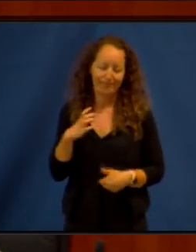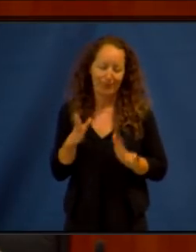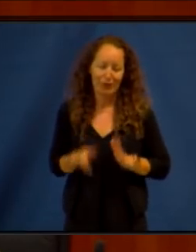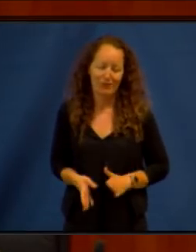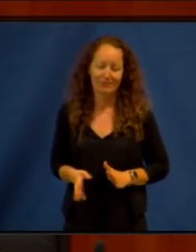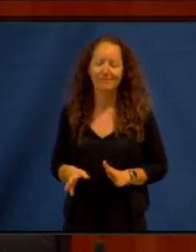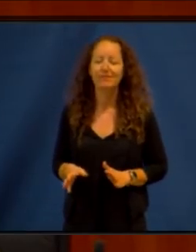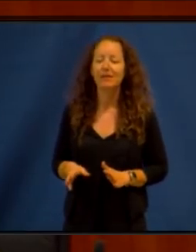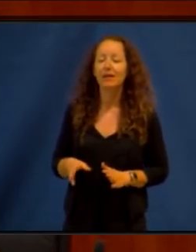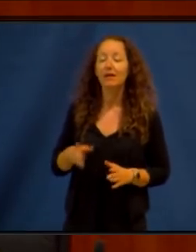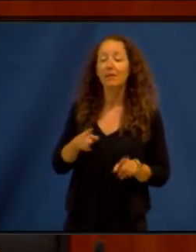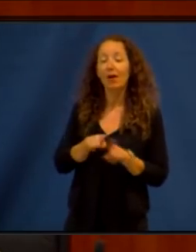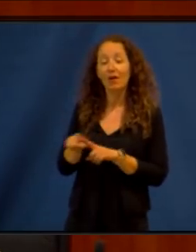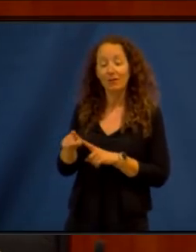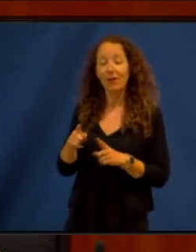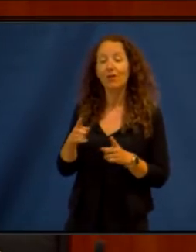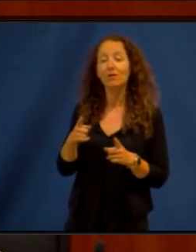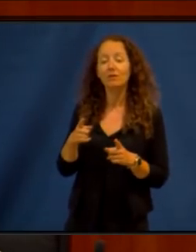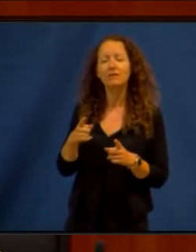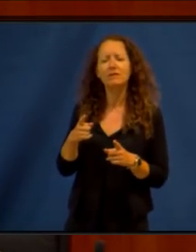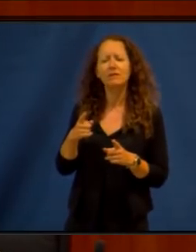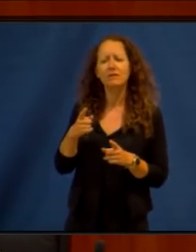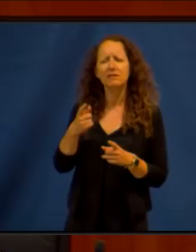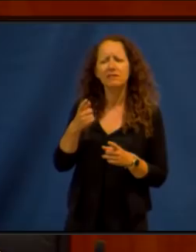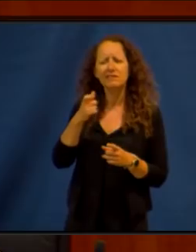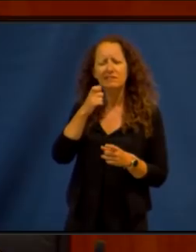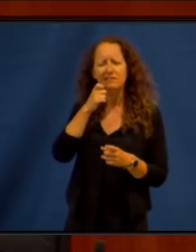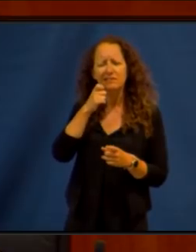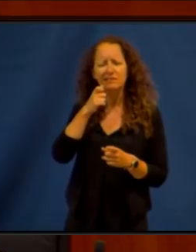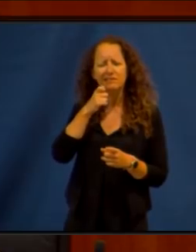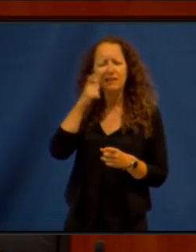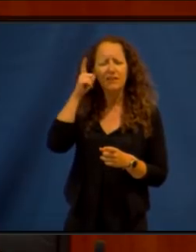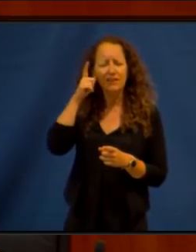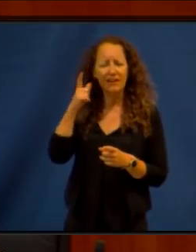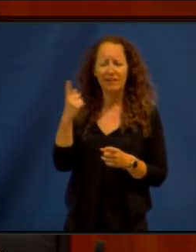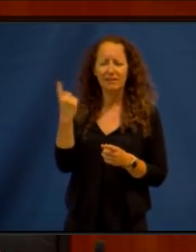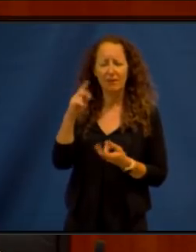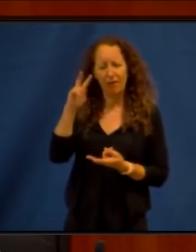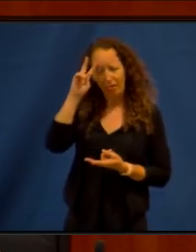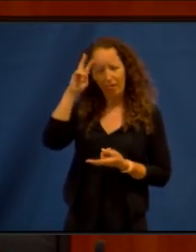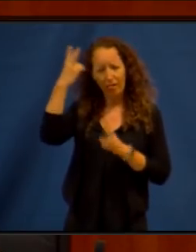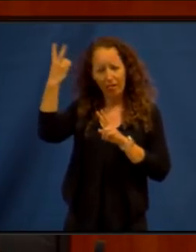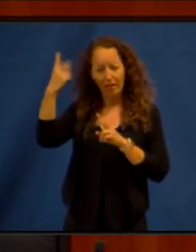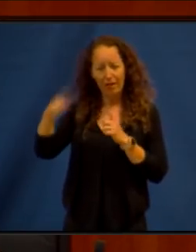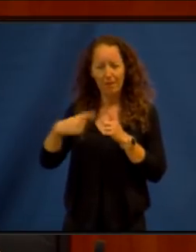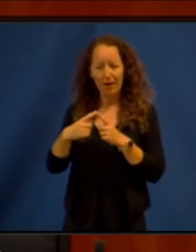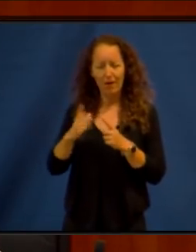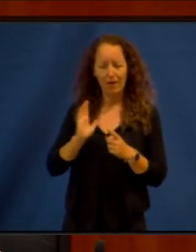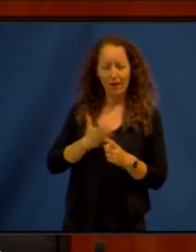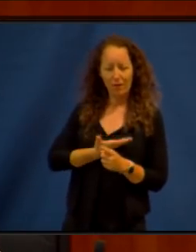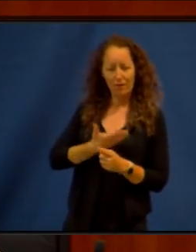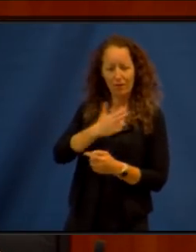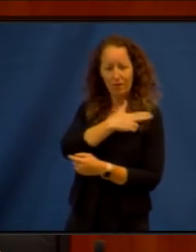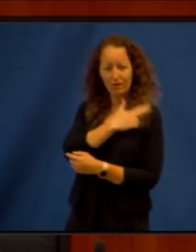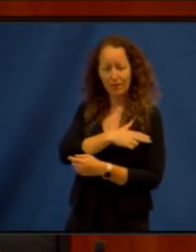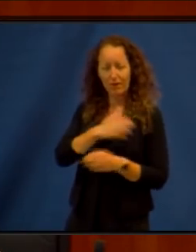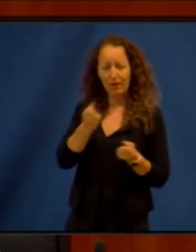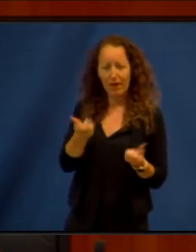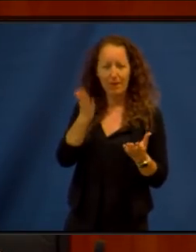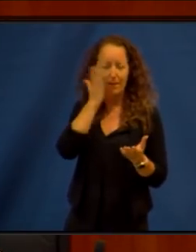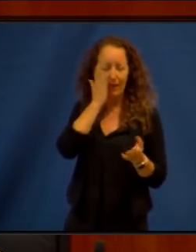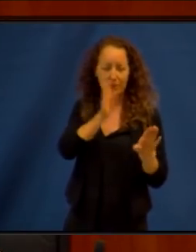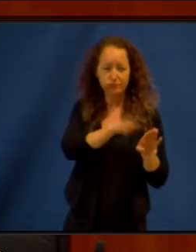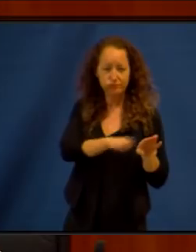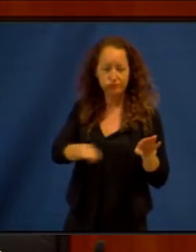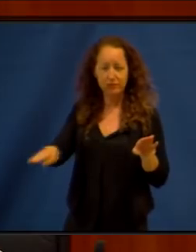bed capacity at Wormsea. There was either a misunderstanding or a misinterpretation of what our status was, so I'm going to give an update